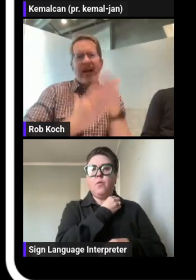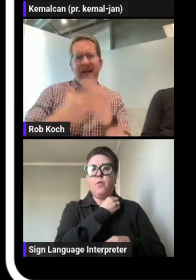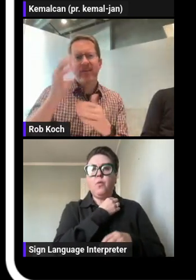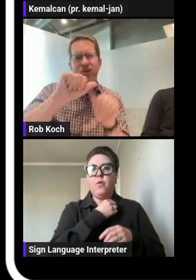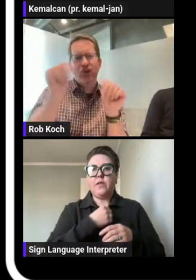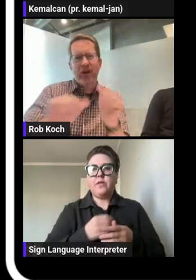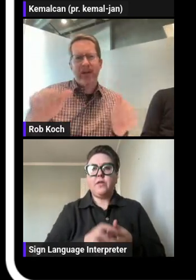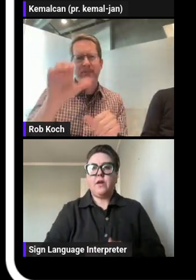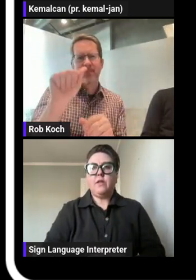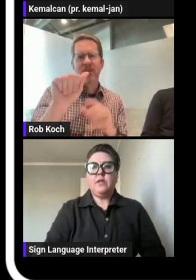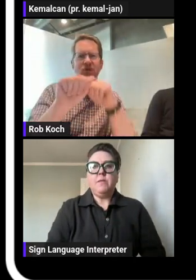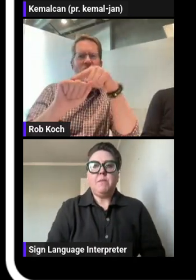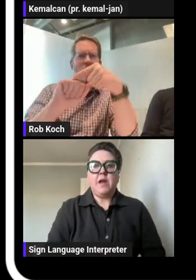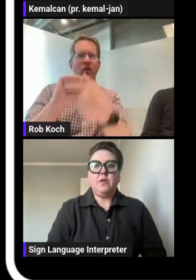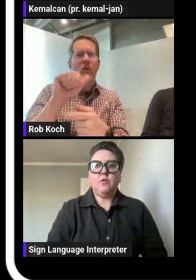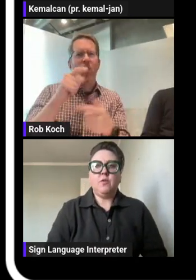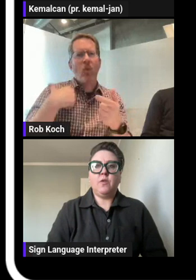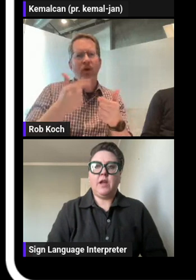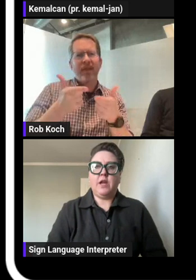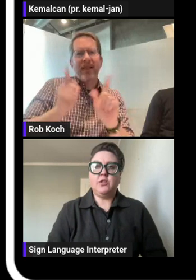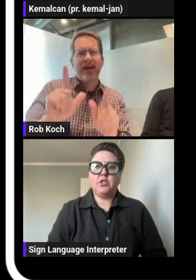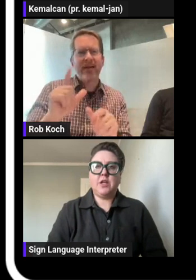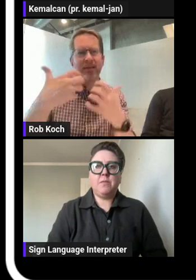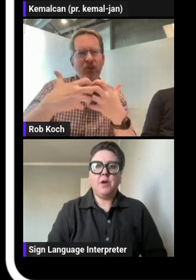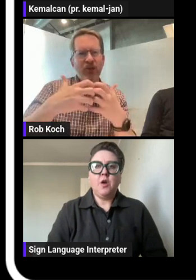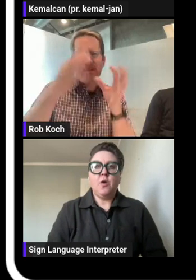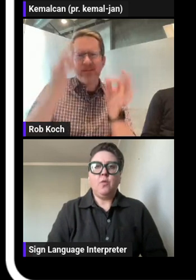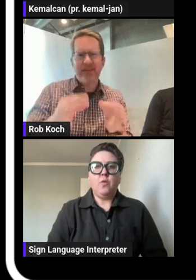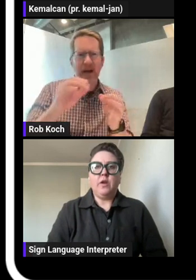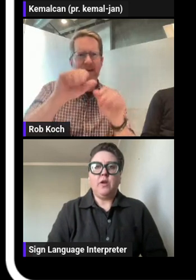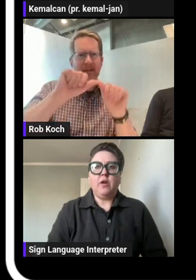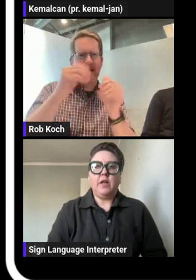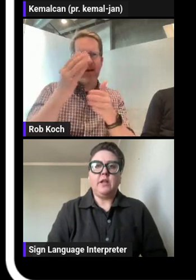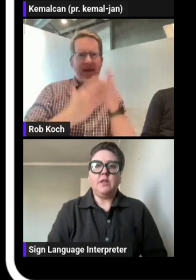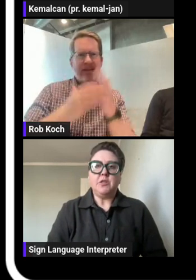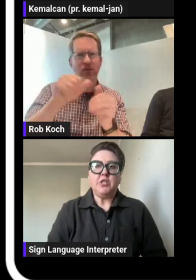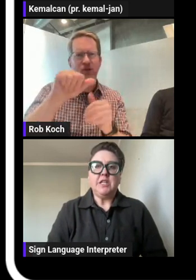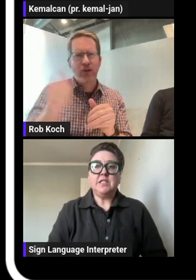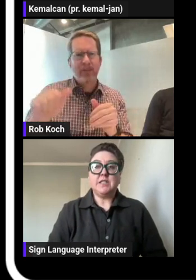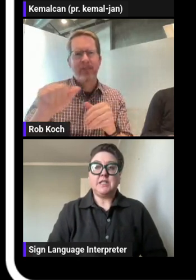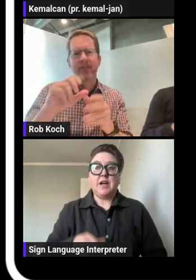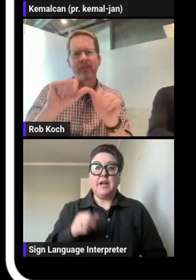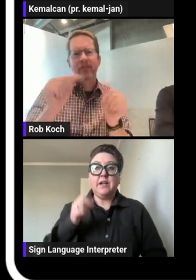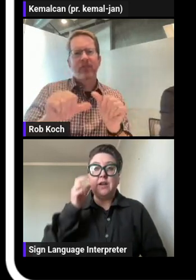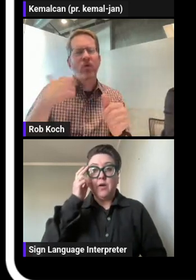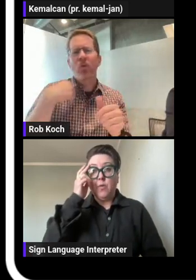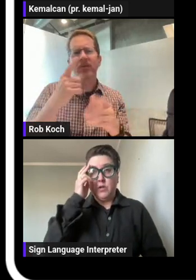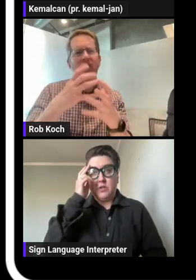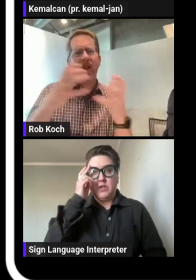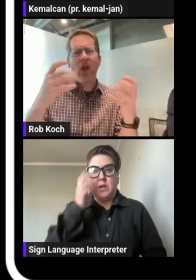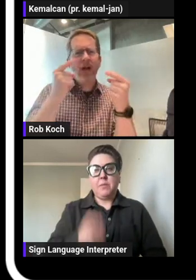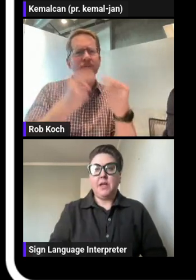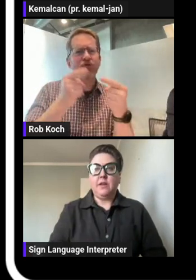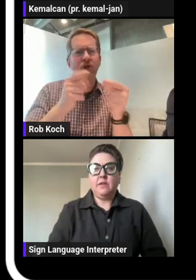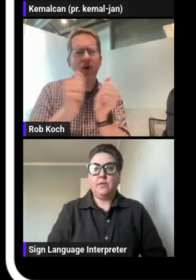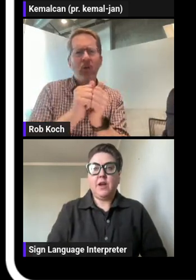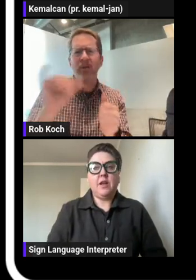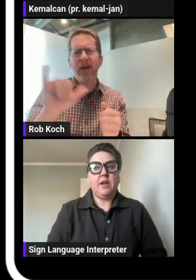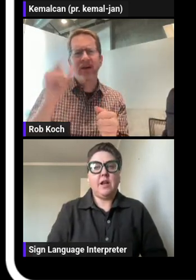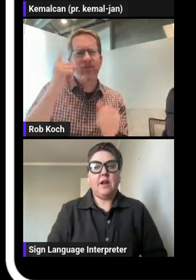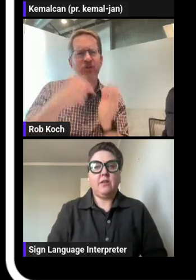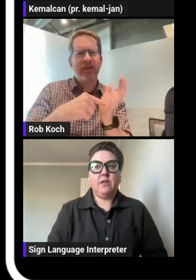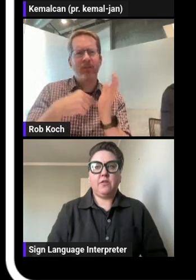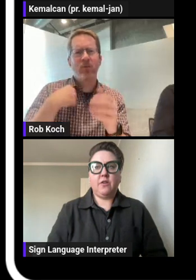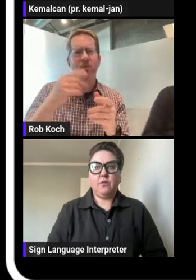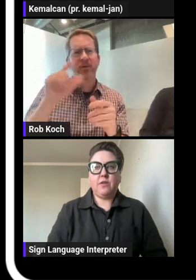So with the manual hand shape, we are letting the machine decide which shape it is,